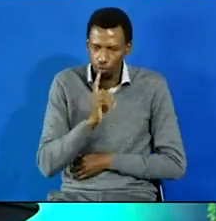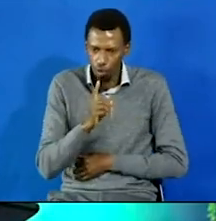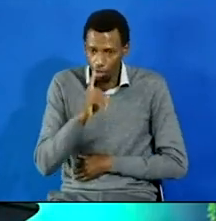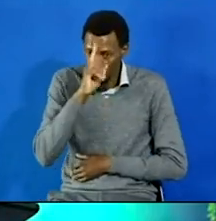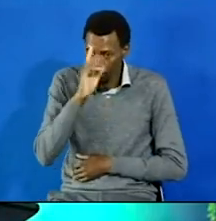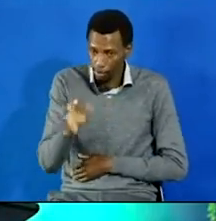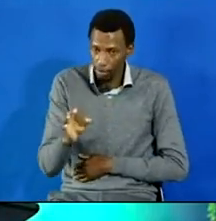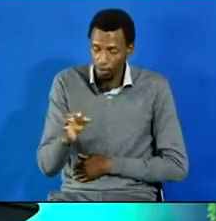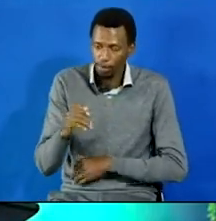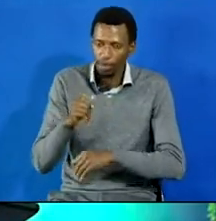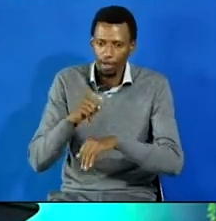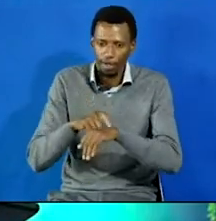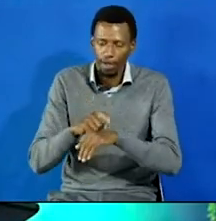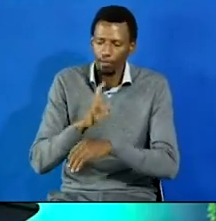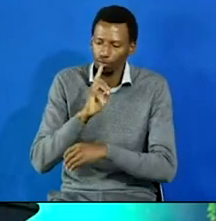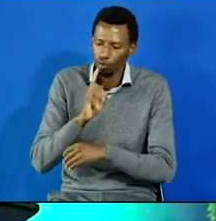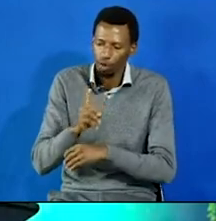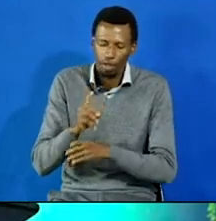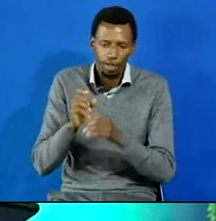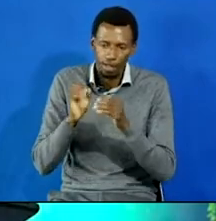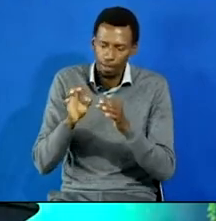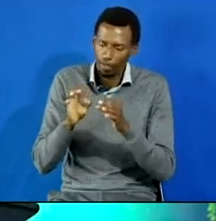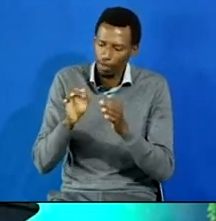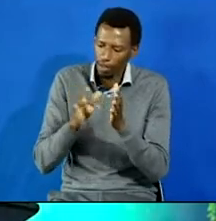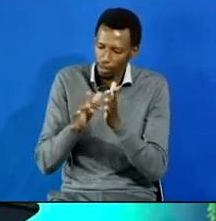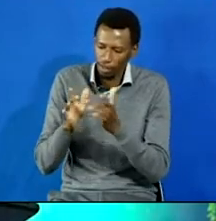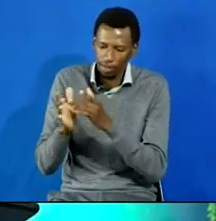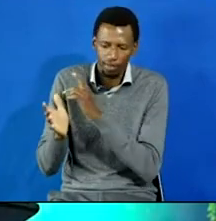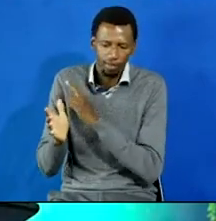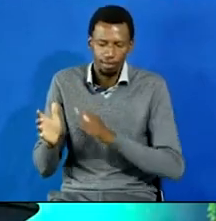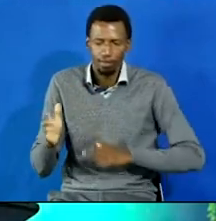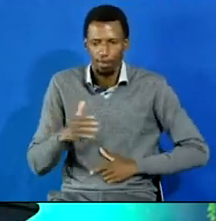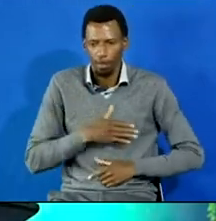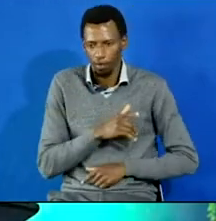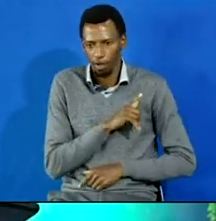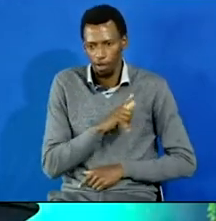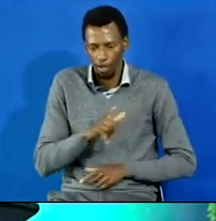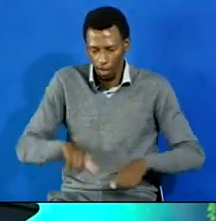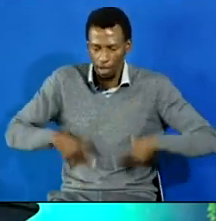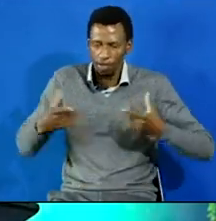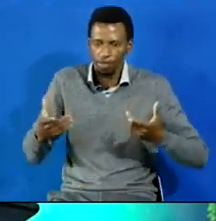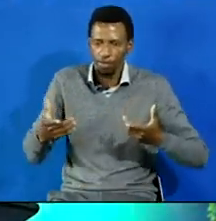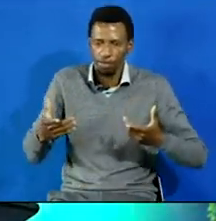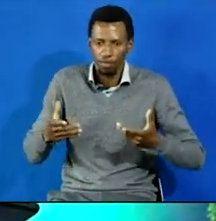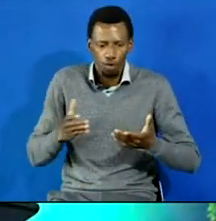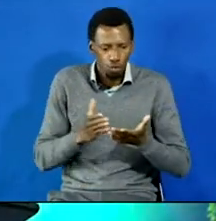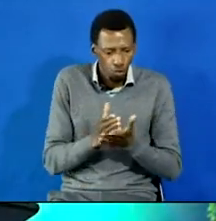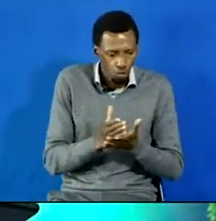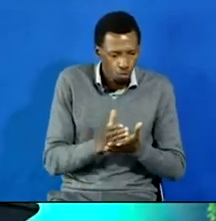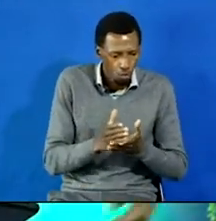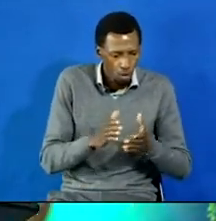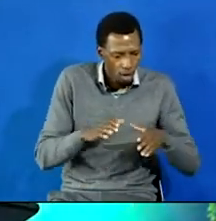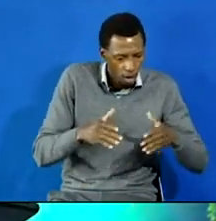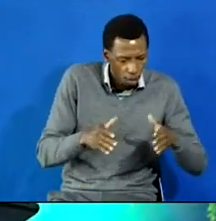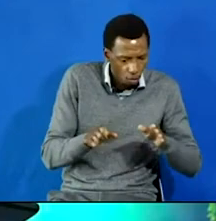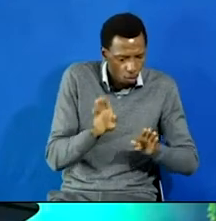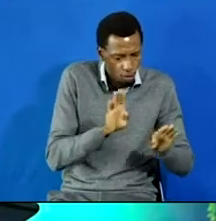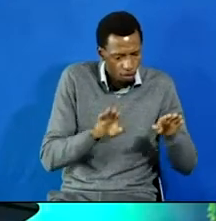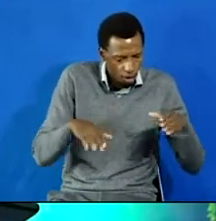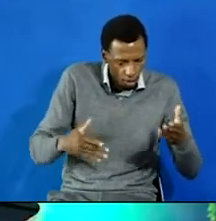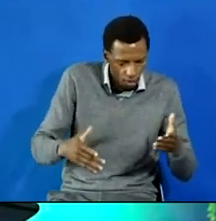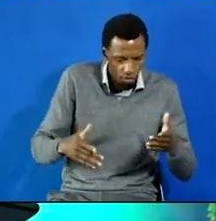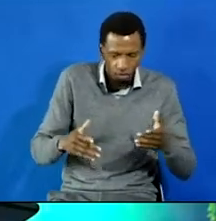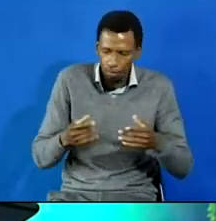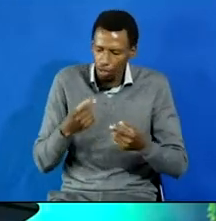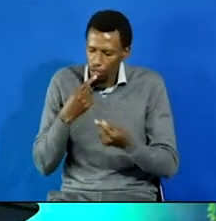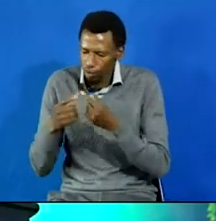surely Jesus is the Lord of our lives. Through our lifestyle, through our speeches, through our way of doing things, that will be the only